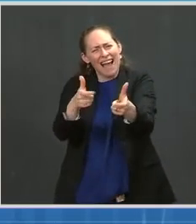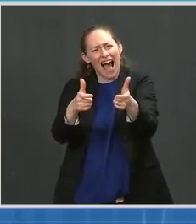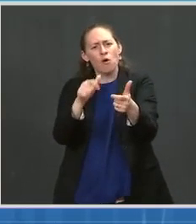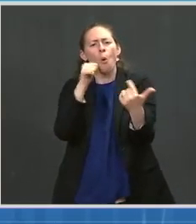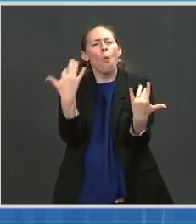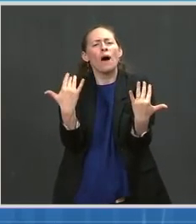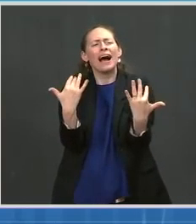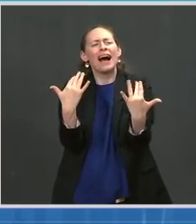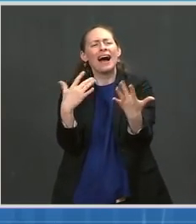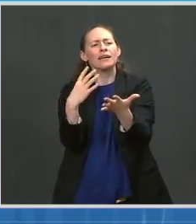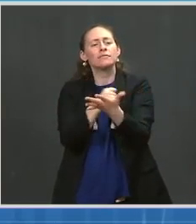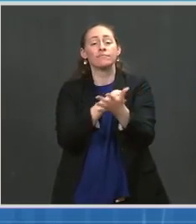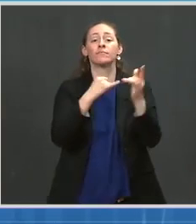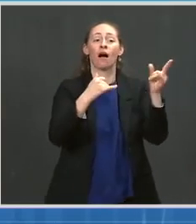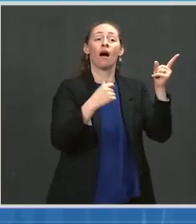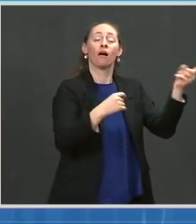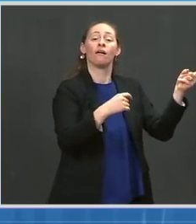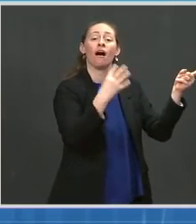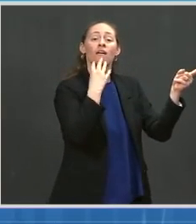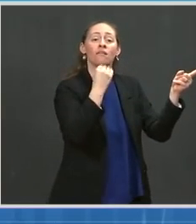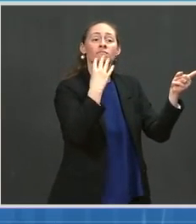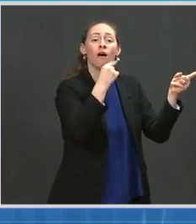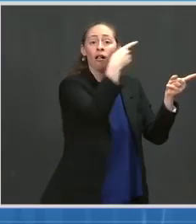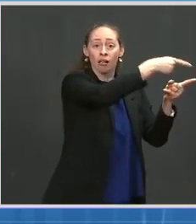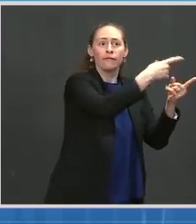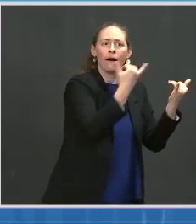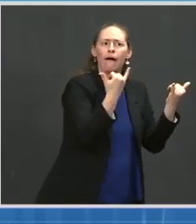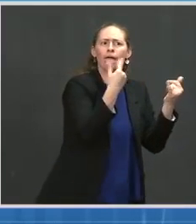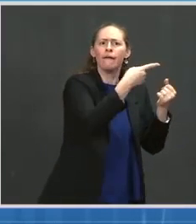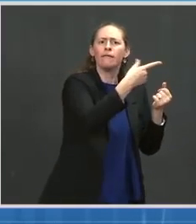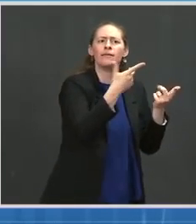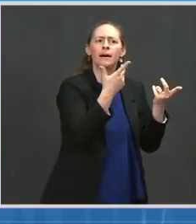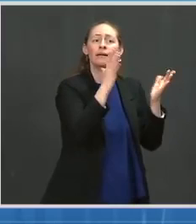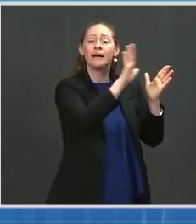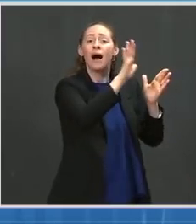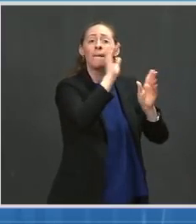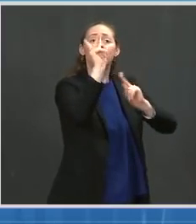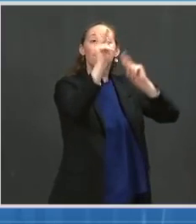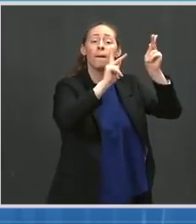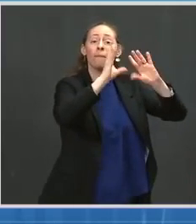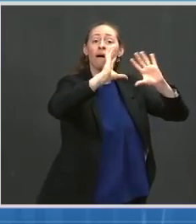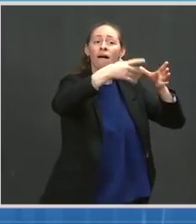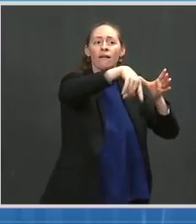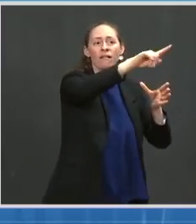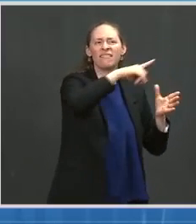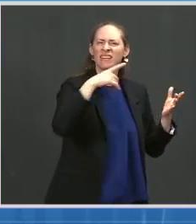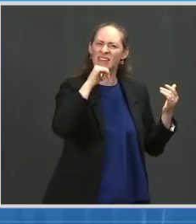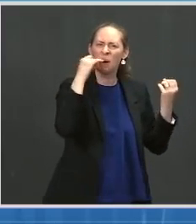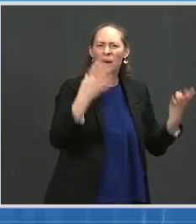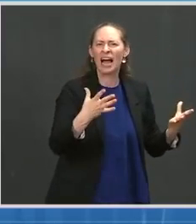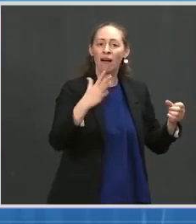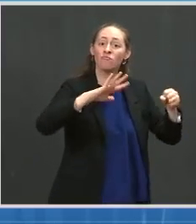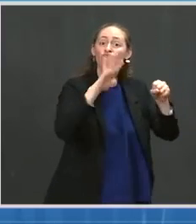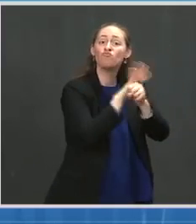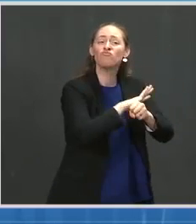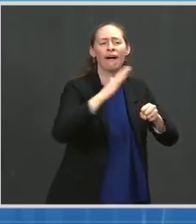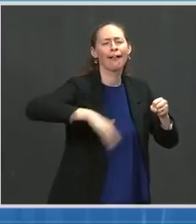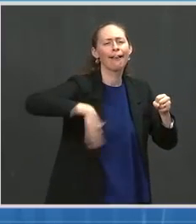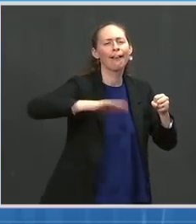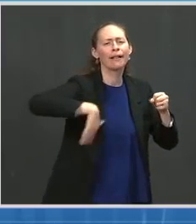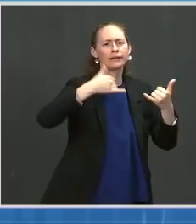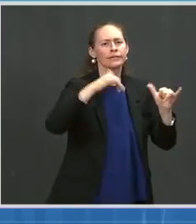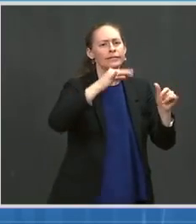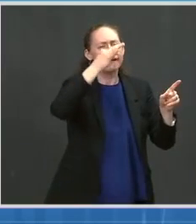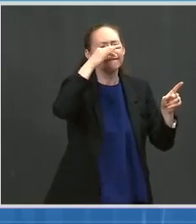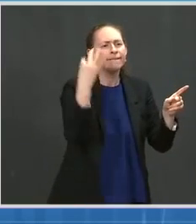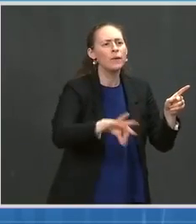Israel has not had the overwhelming majority of their population vaccinated yet. However, they are